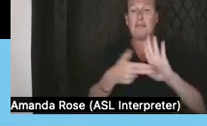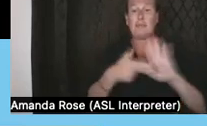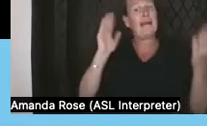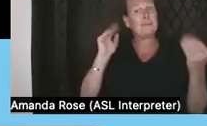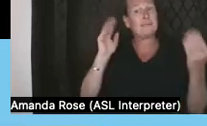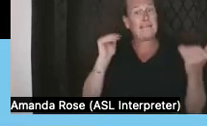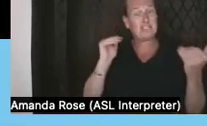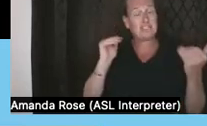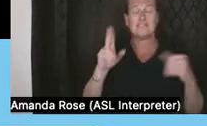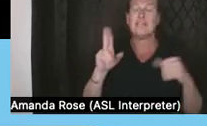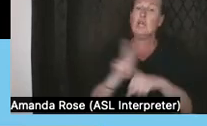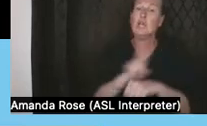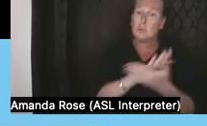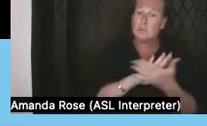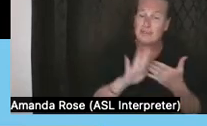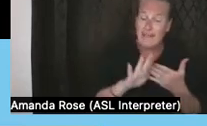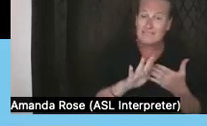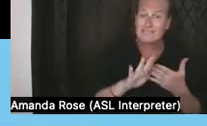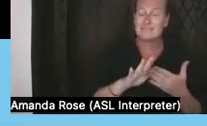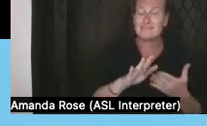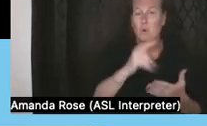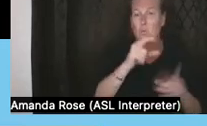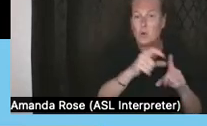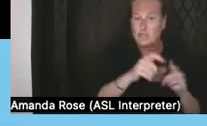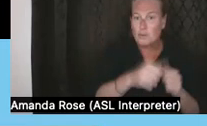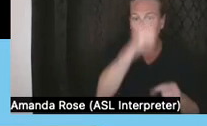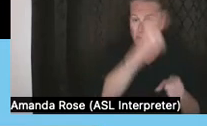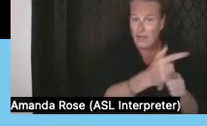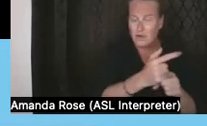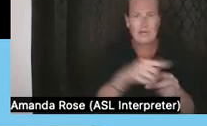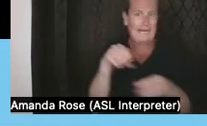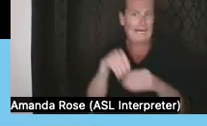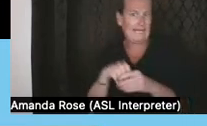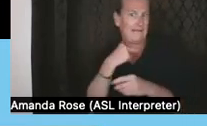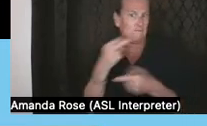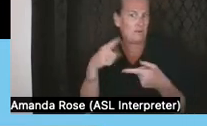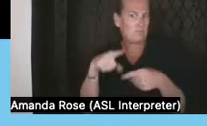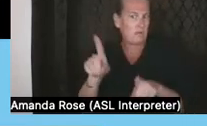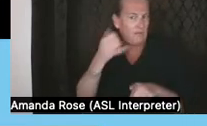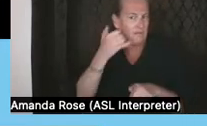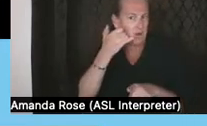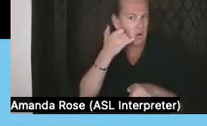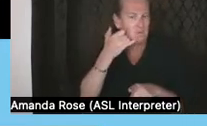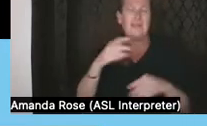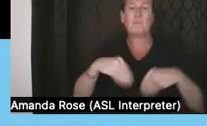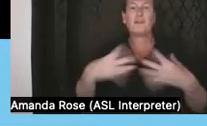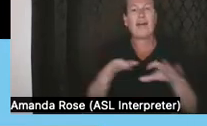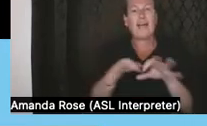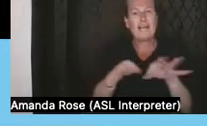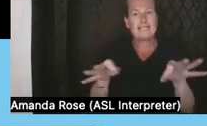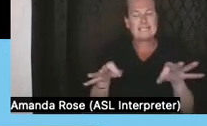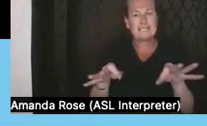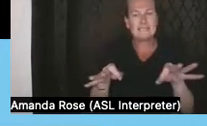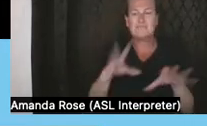brother, use inside voice when I'm on the phone, and provide behavior-specific phrase. Phrase a specific desired